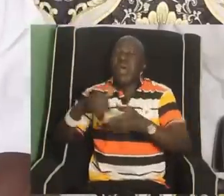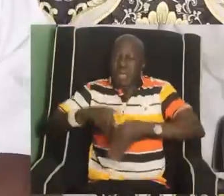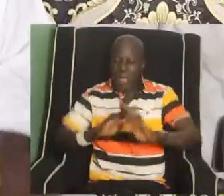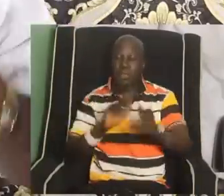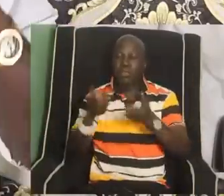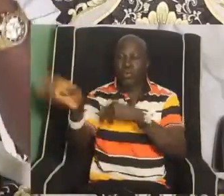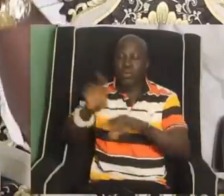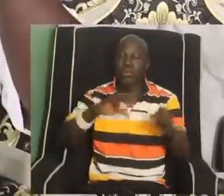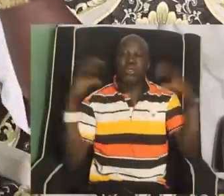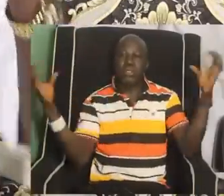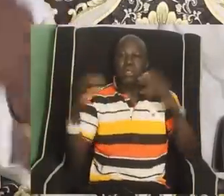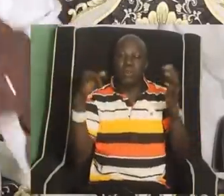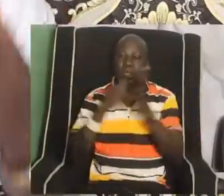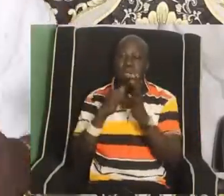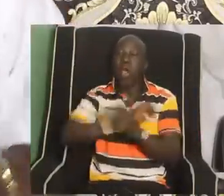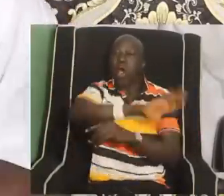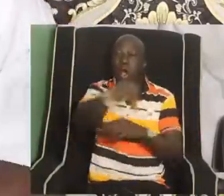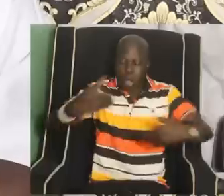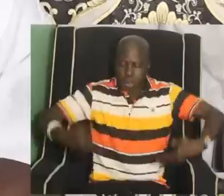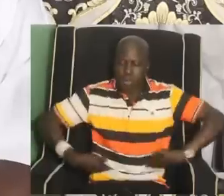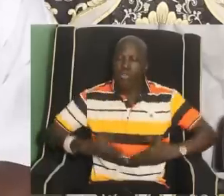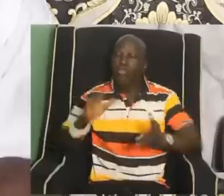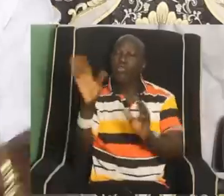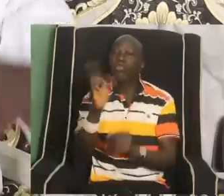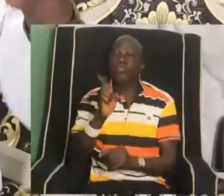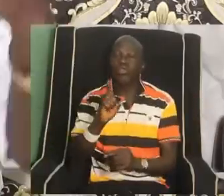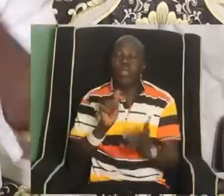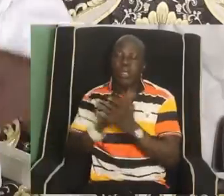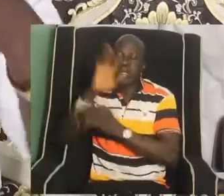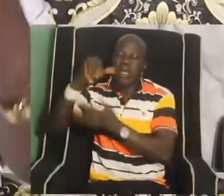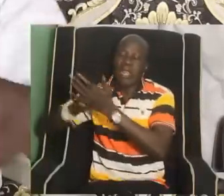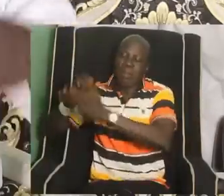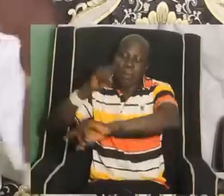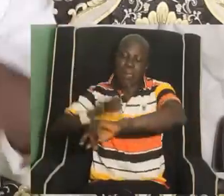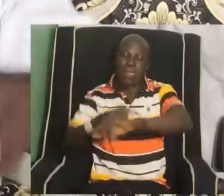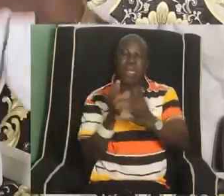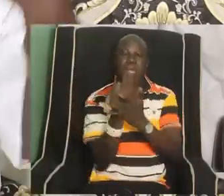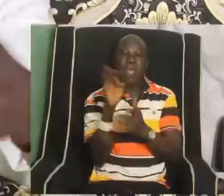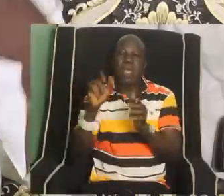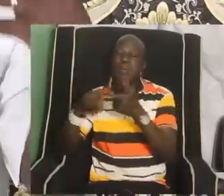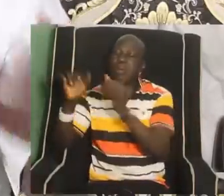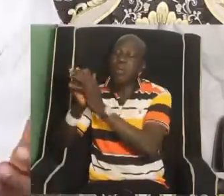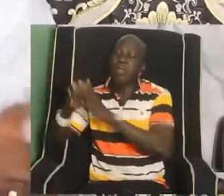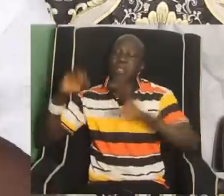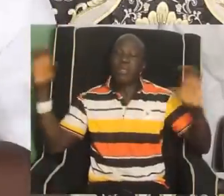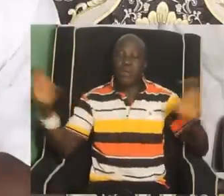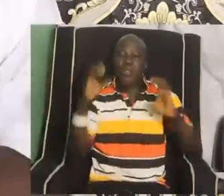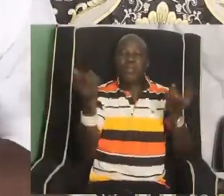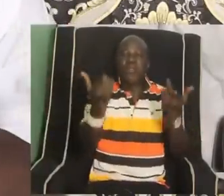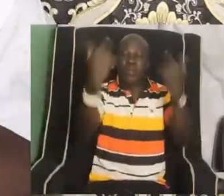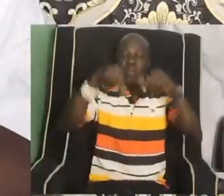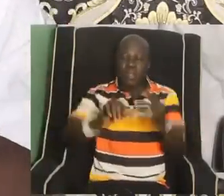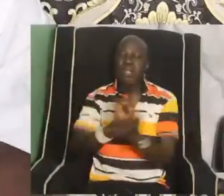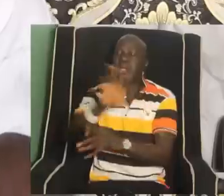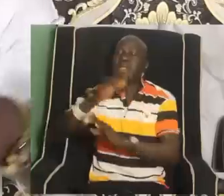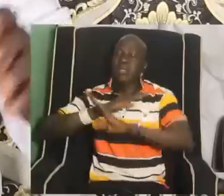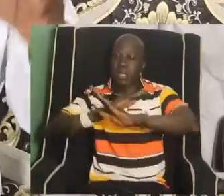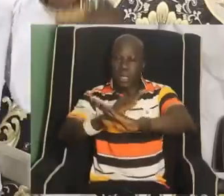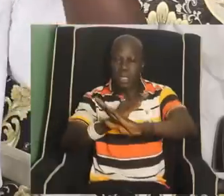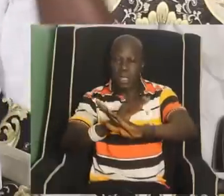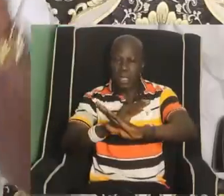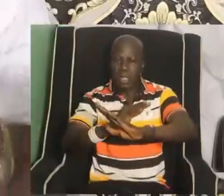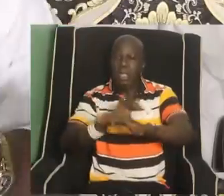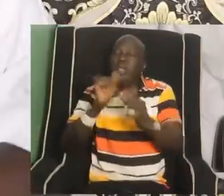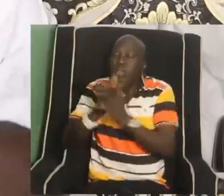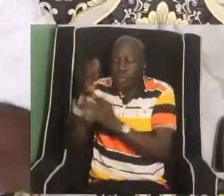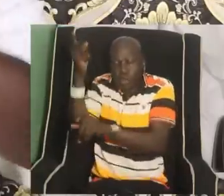have not allowed them to be celebrated. Eni odo yeda. Where are the youth? Ti akoko ayeye yi ti to den da ti. Time of celebration has come that with delay. Okan de